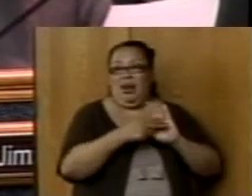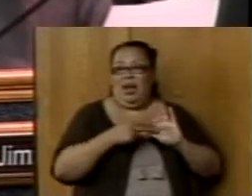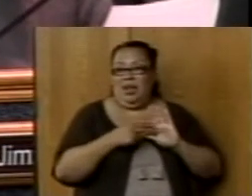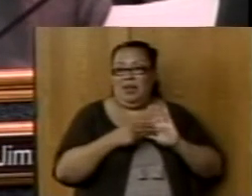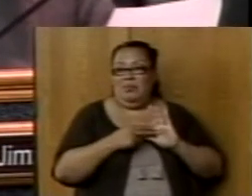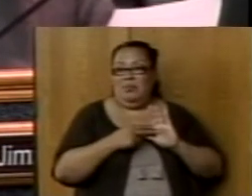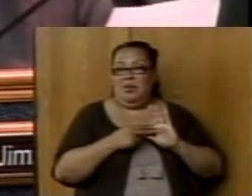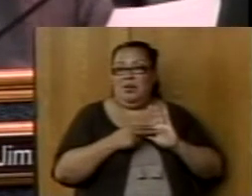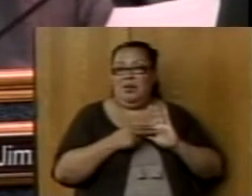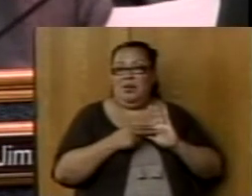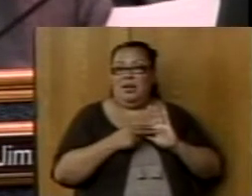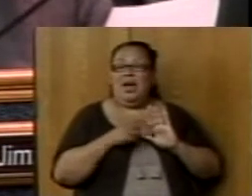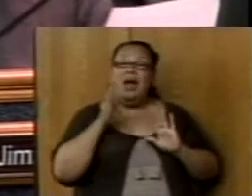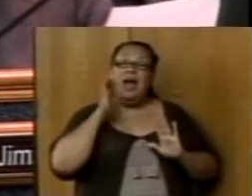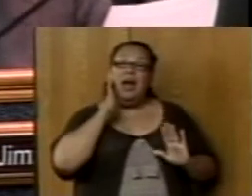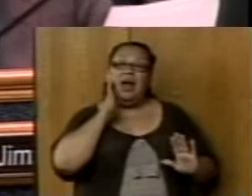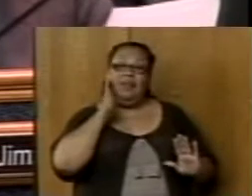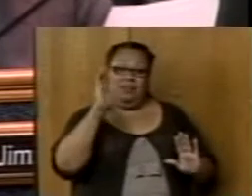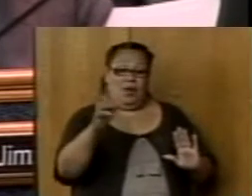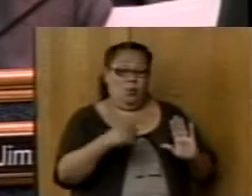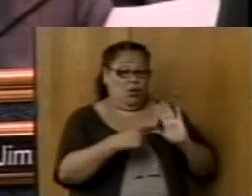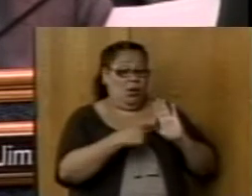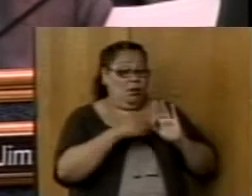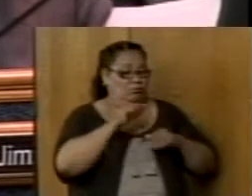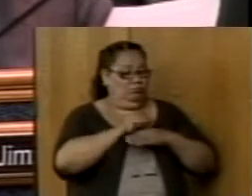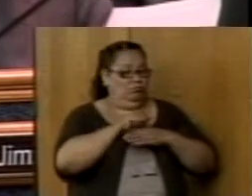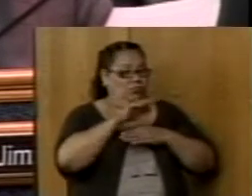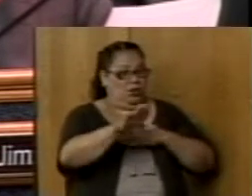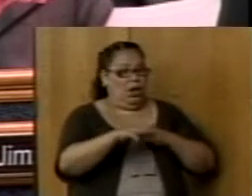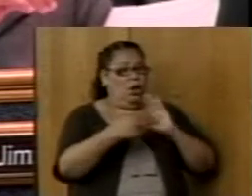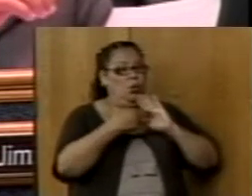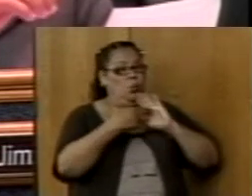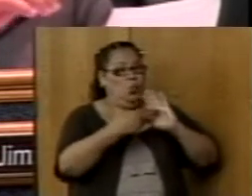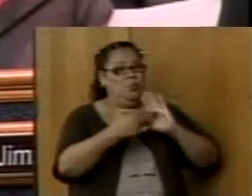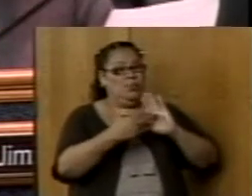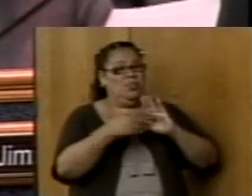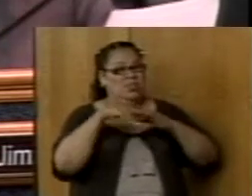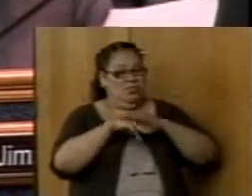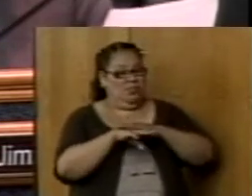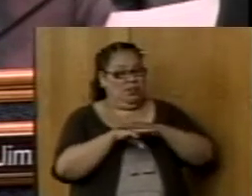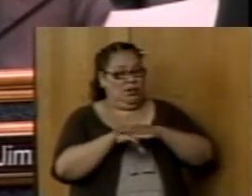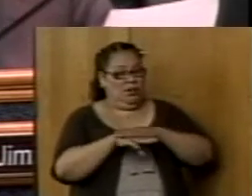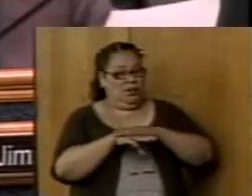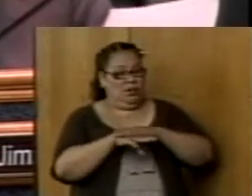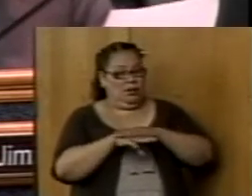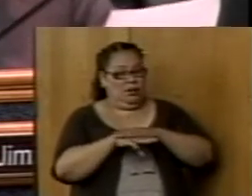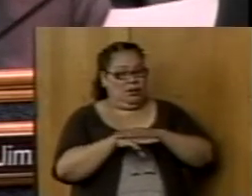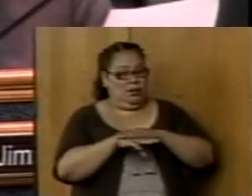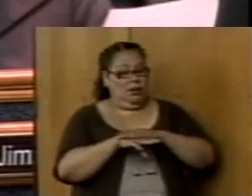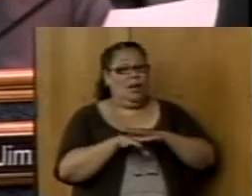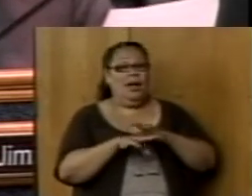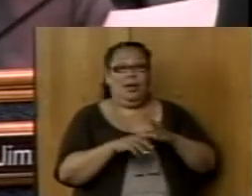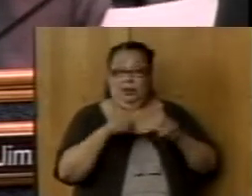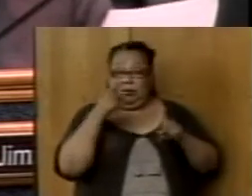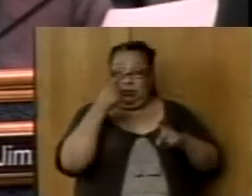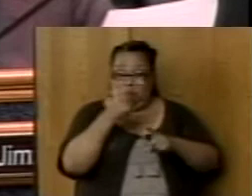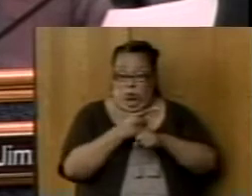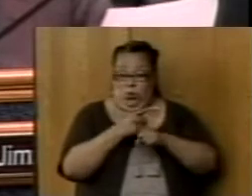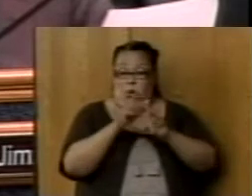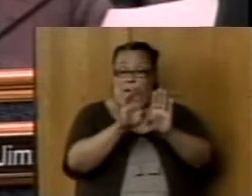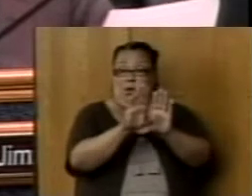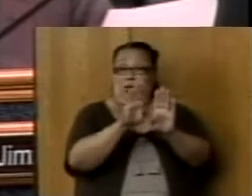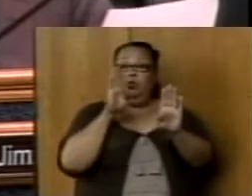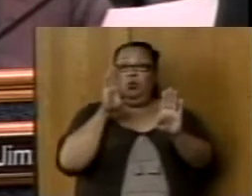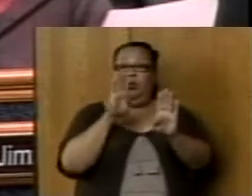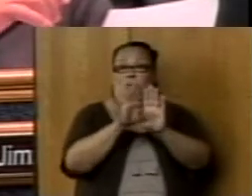and they are going to send a representative in to come and look at the door to make sure that it is the door they sold us before they